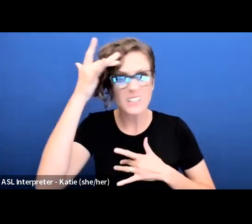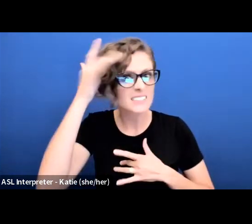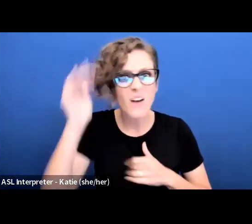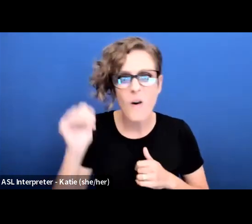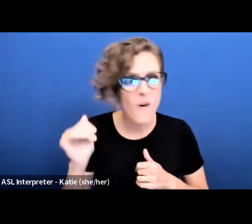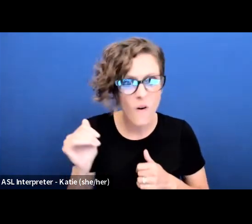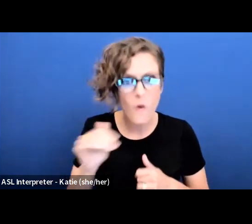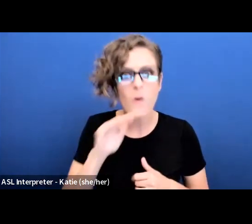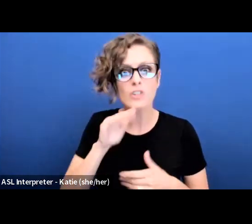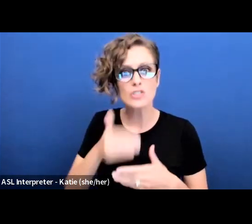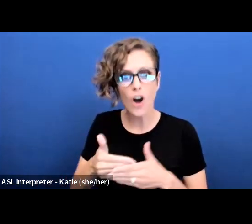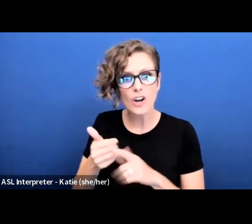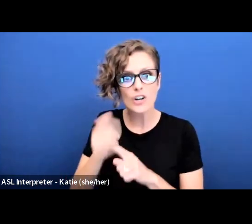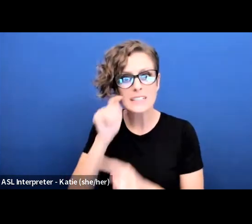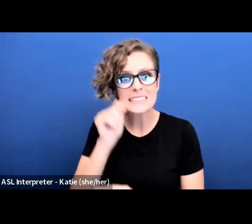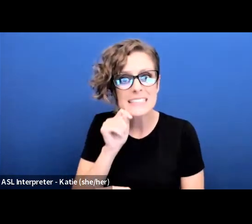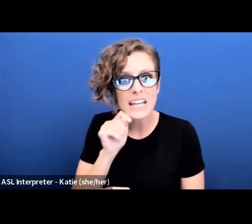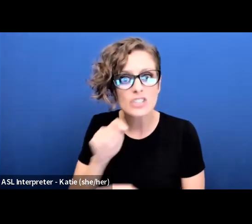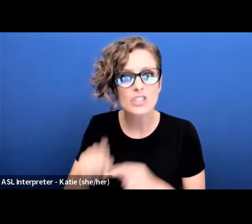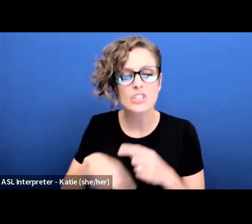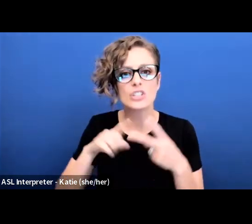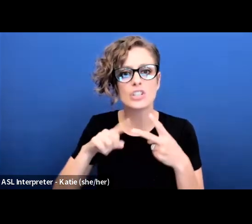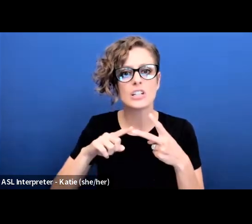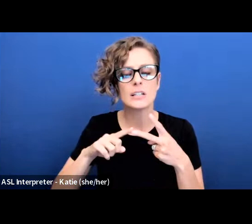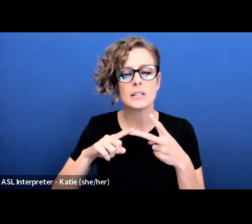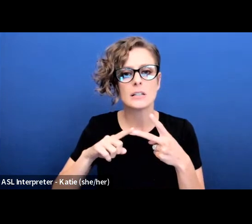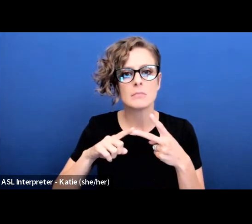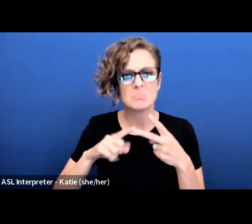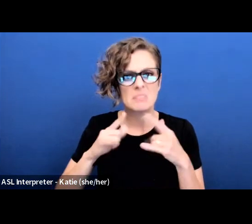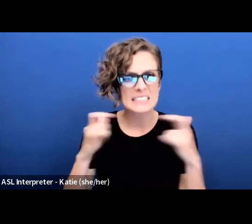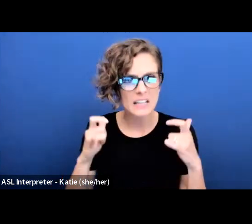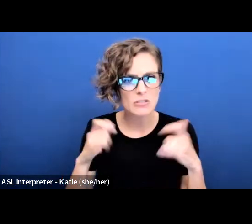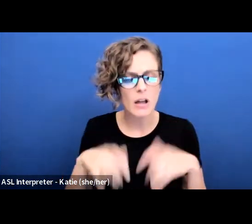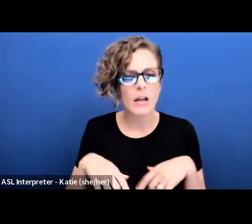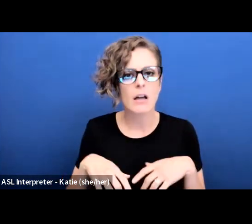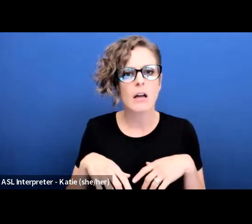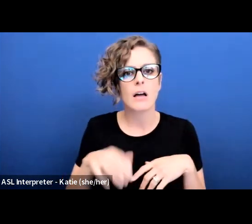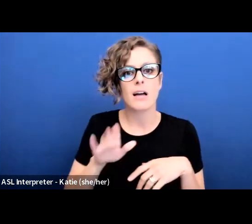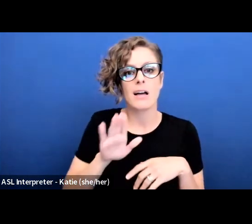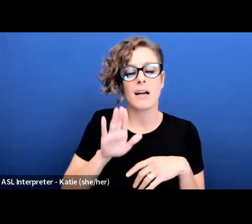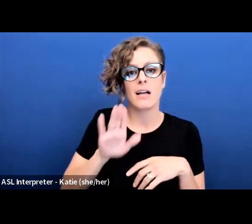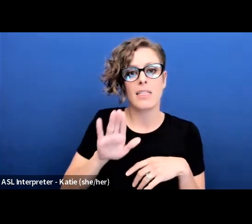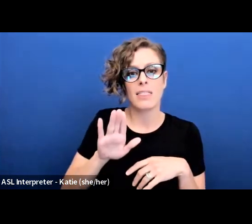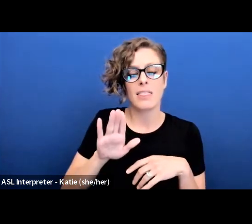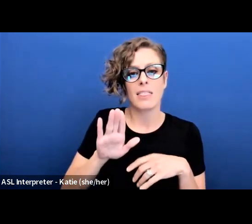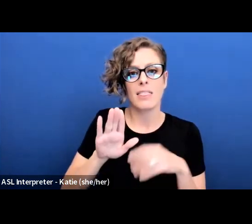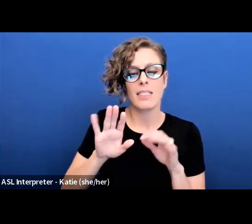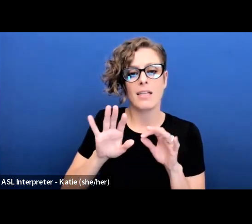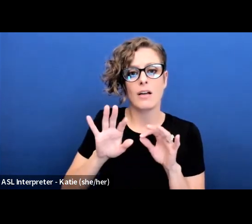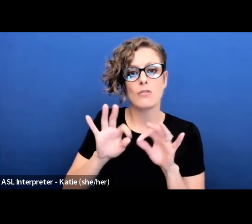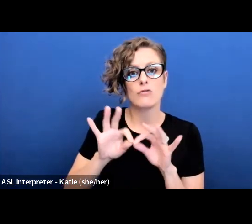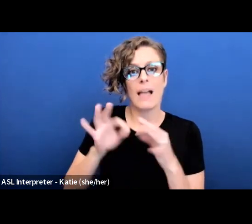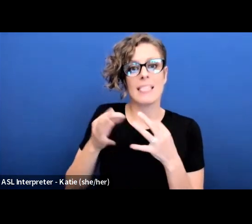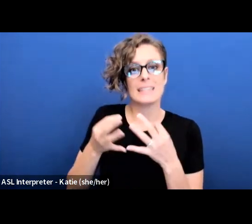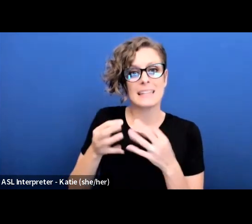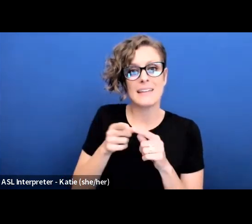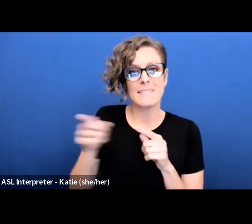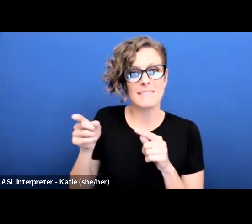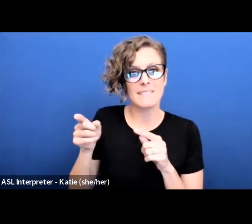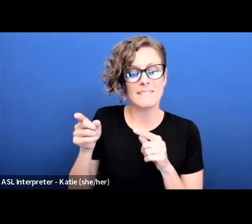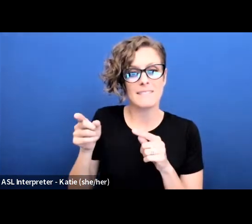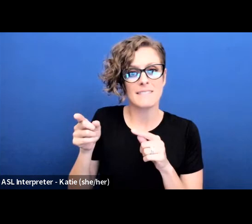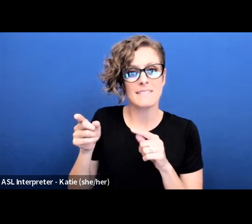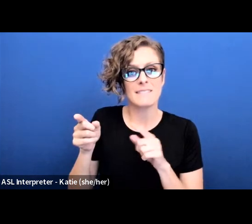daughter, etc. And the relatives are now getting that.